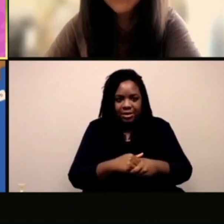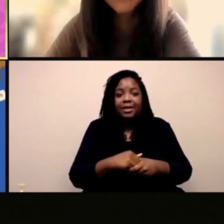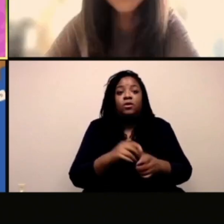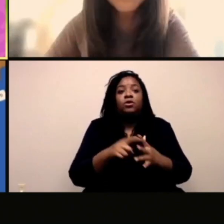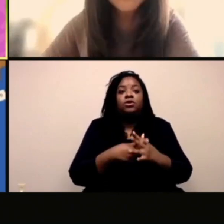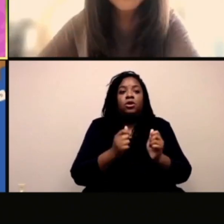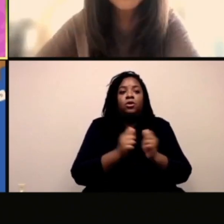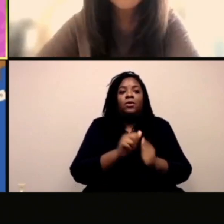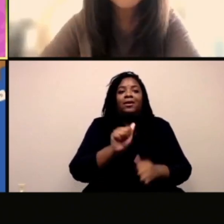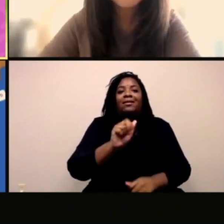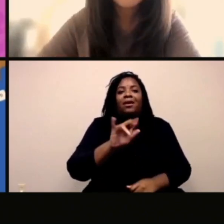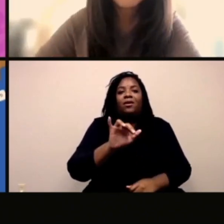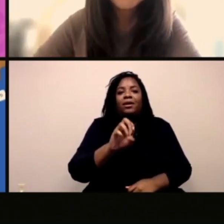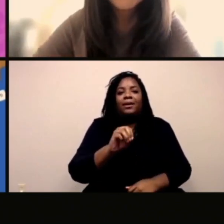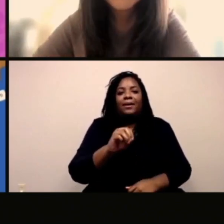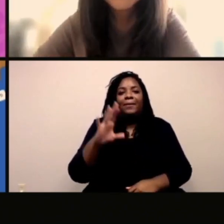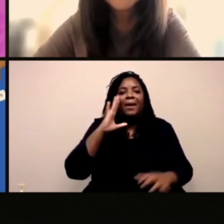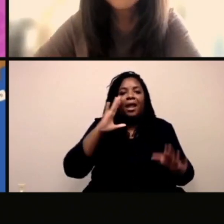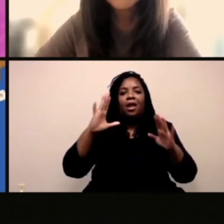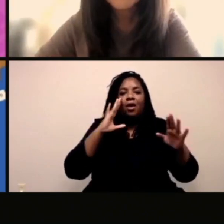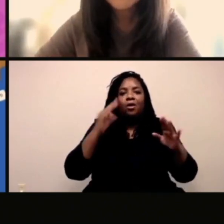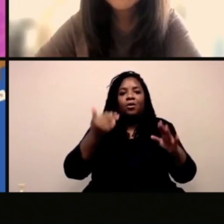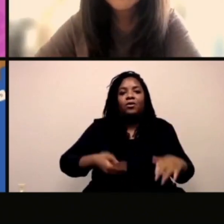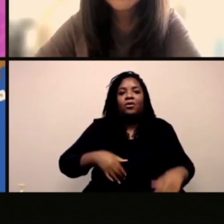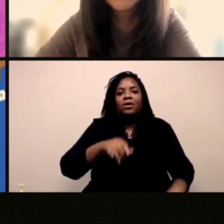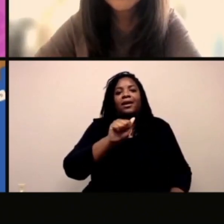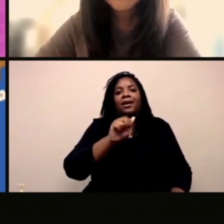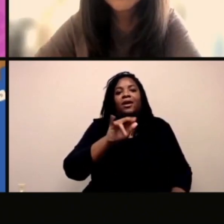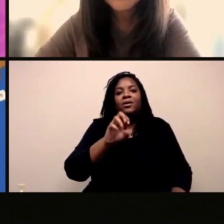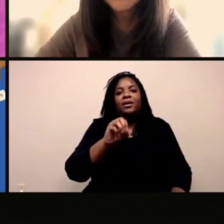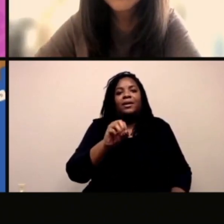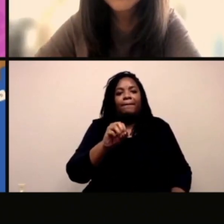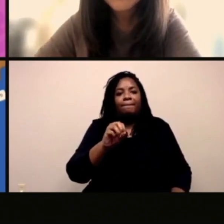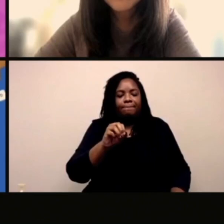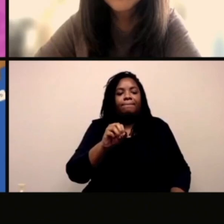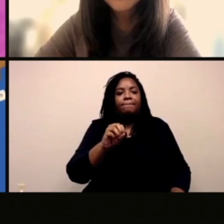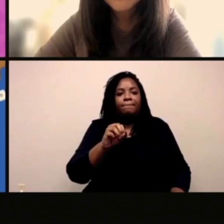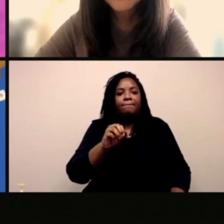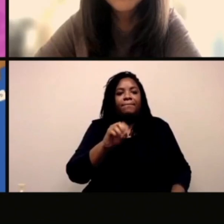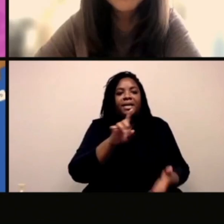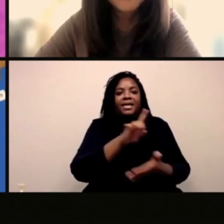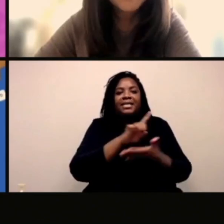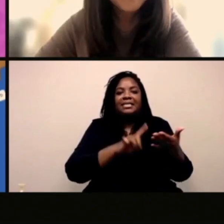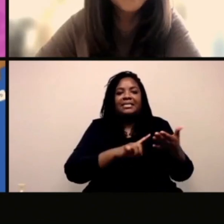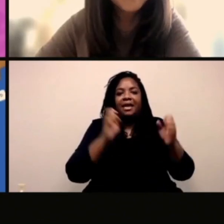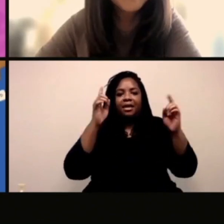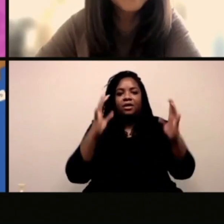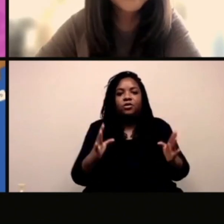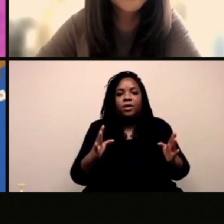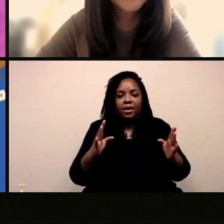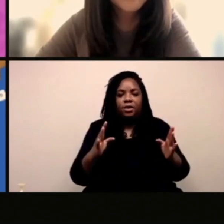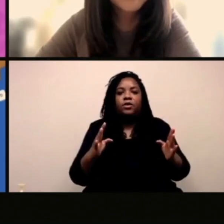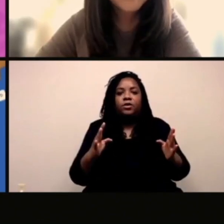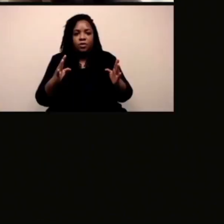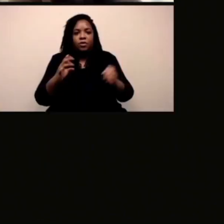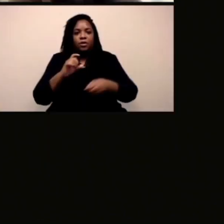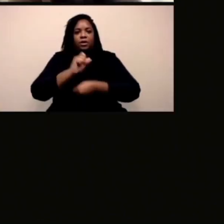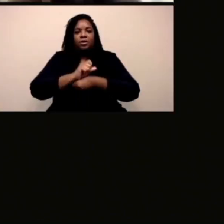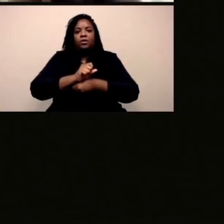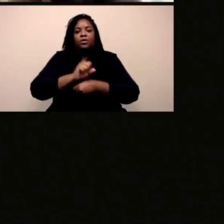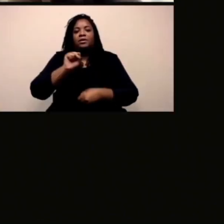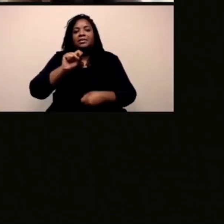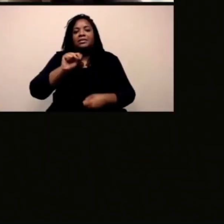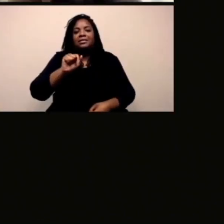first. Hey everyone, my name is Ariam. I'm a design educator and I work at the Stanford